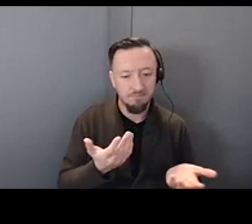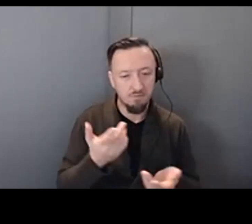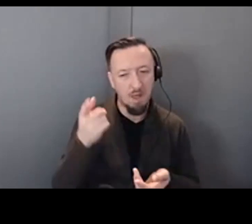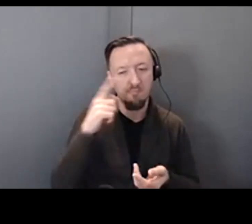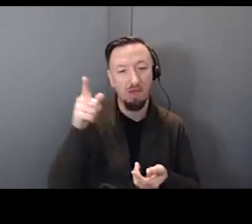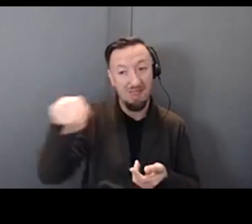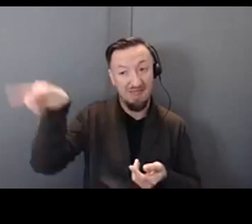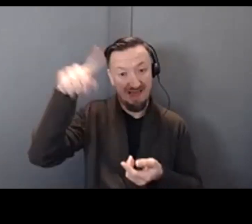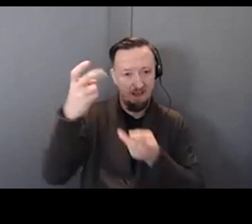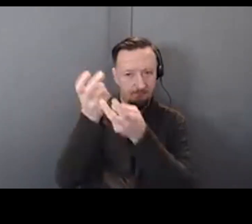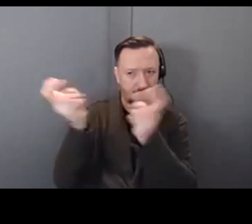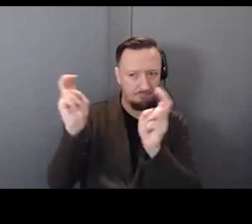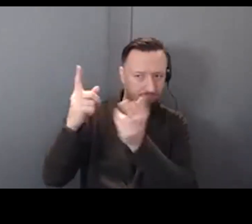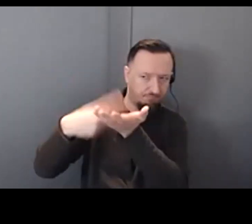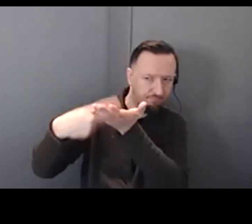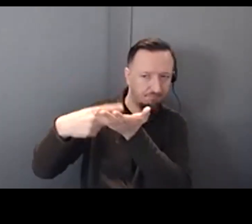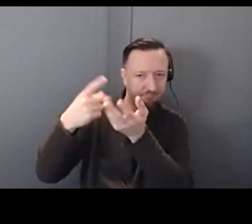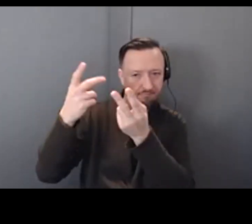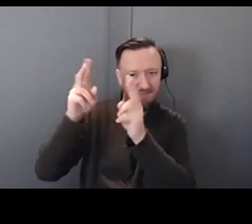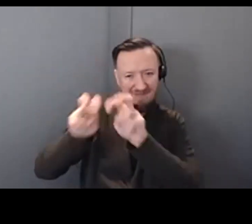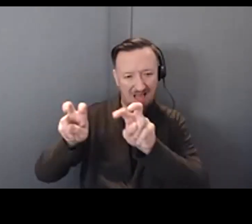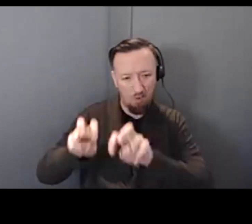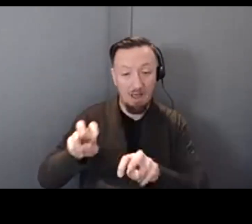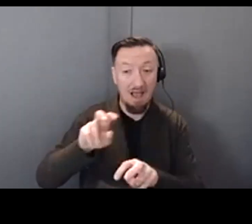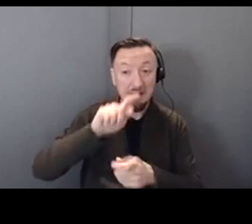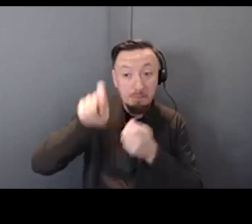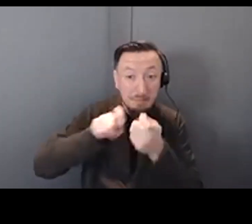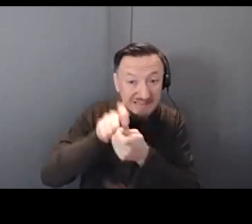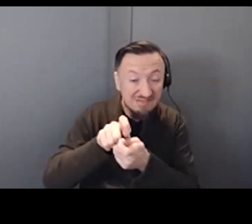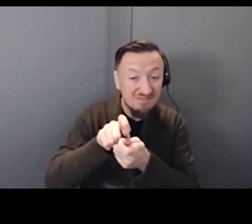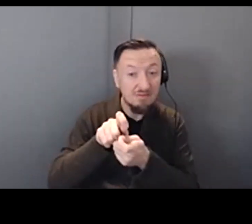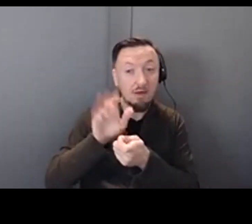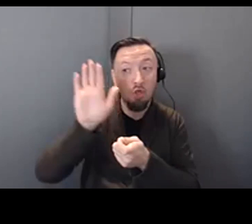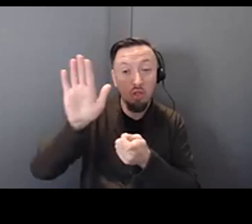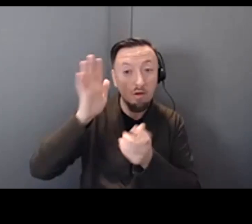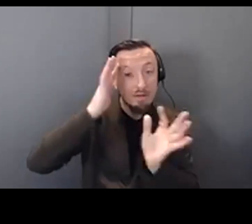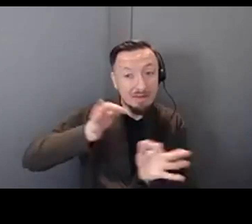does evaluate that information. I just don't necessarily know how they do it.